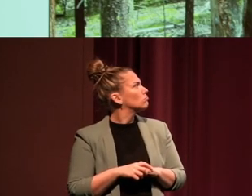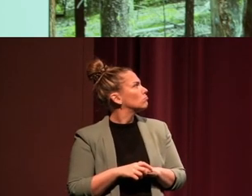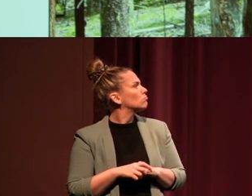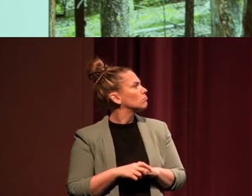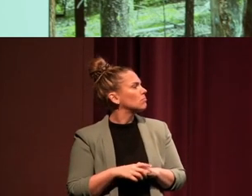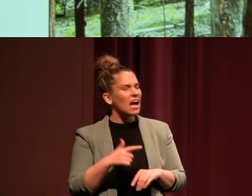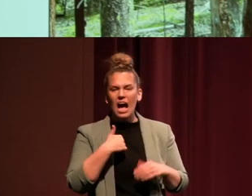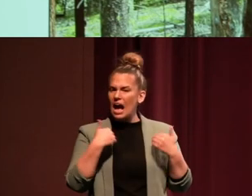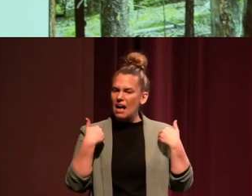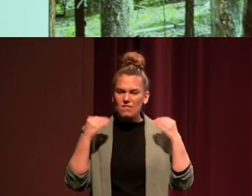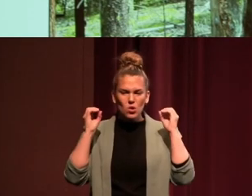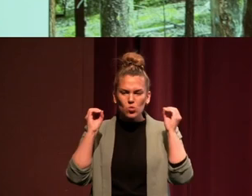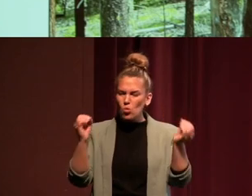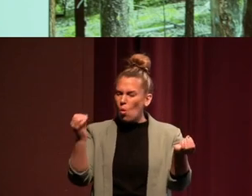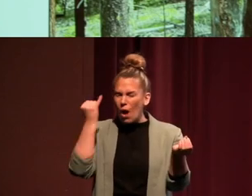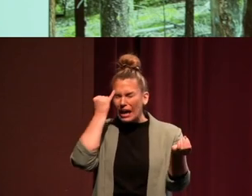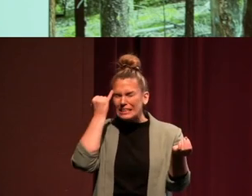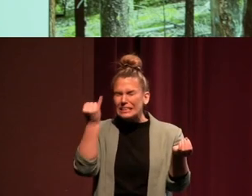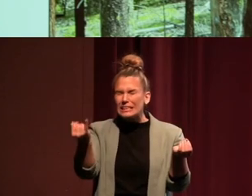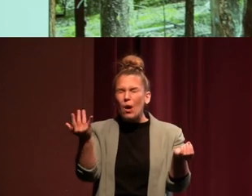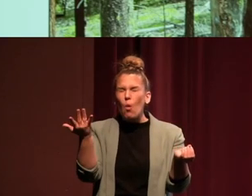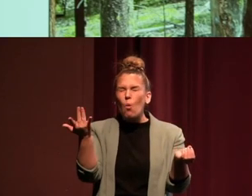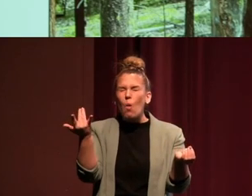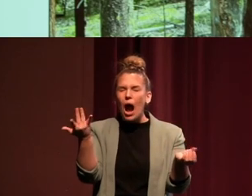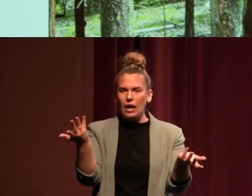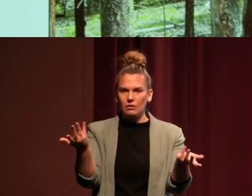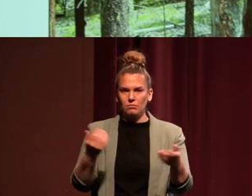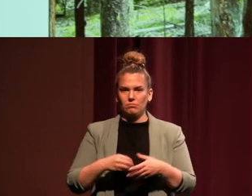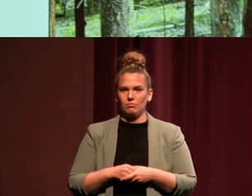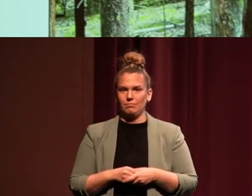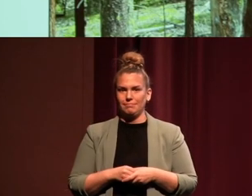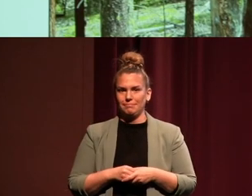I have no idea why they did that.